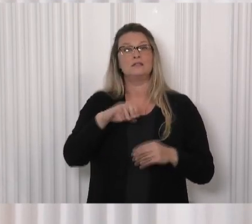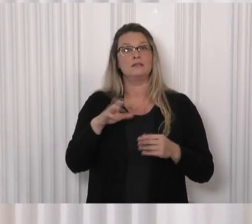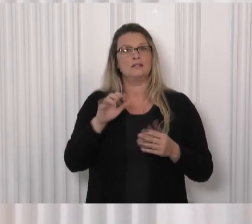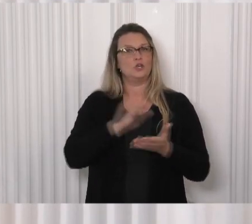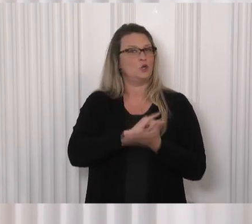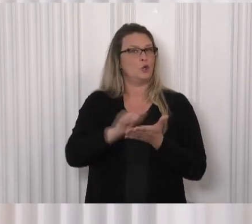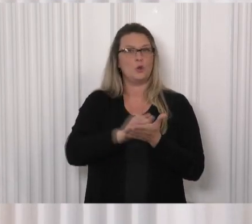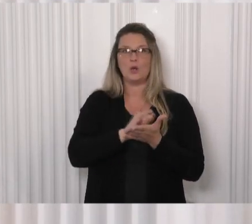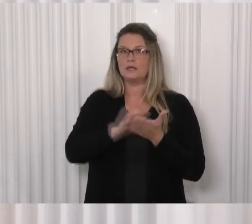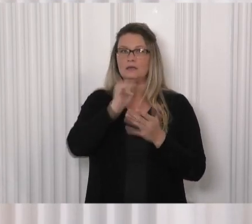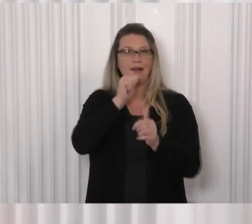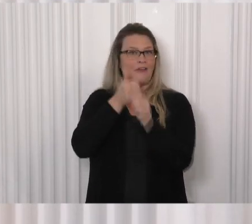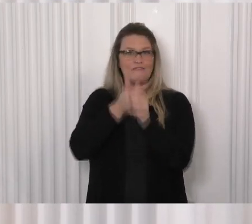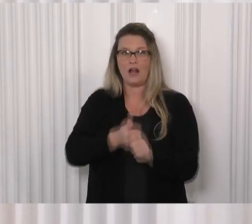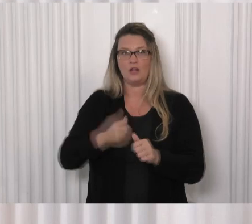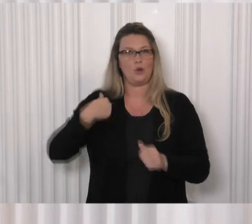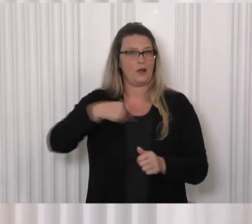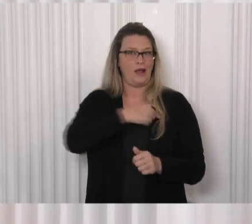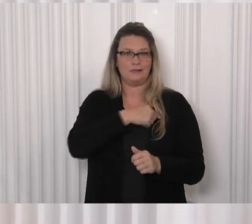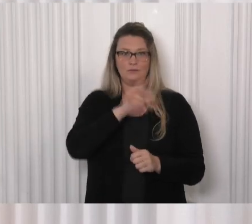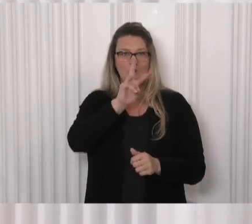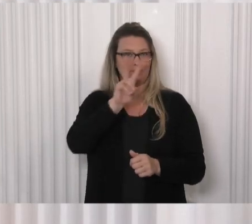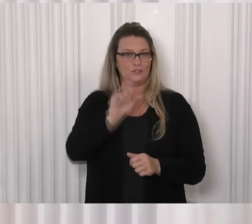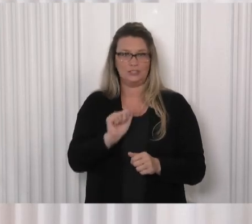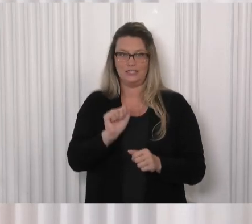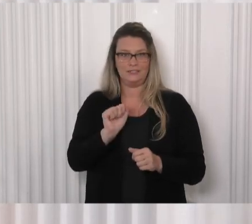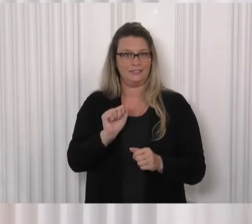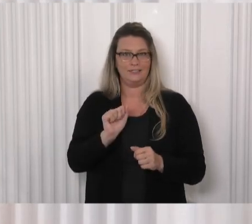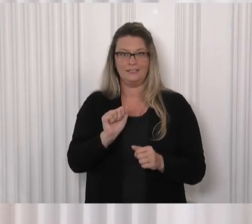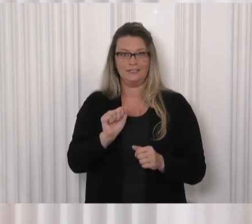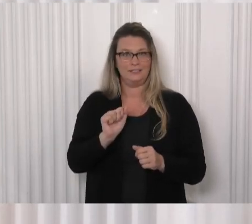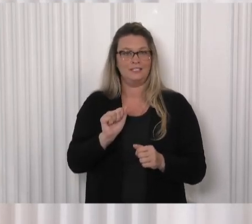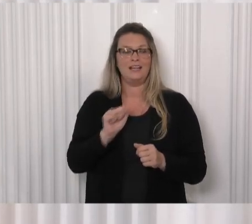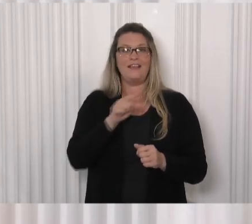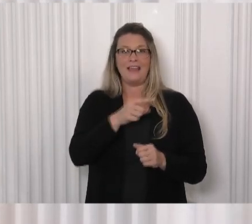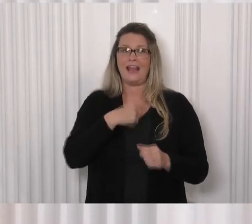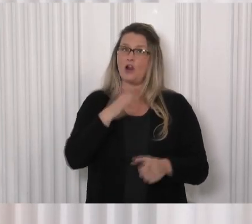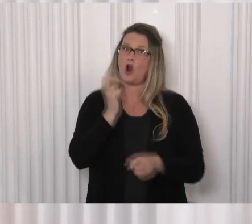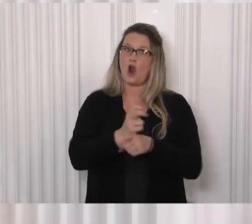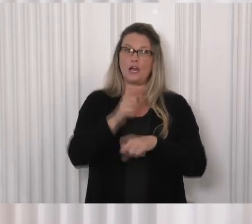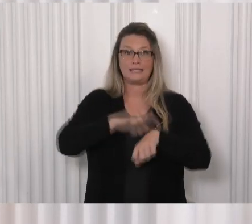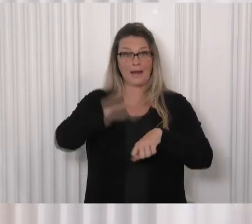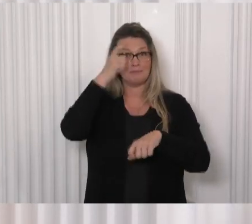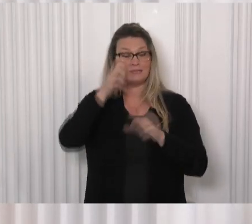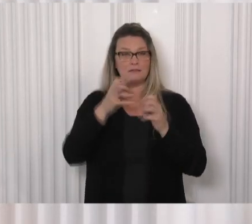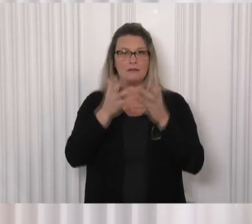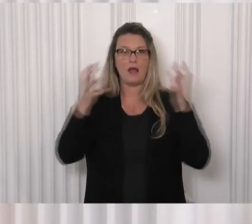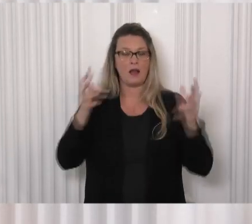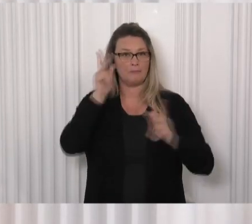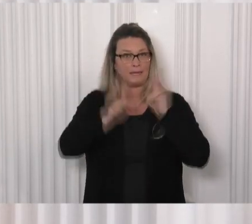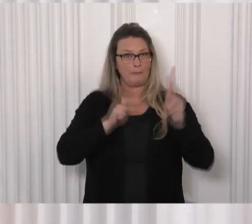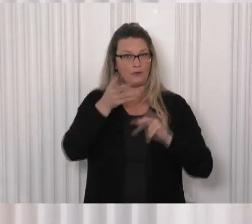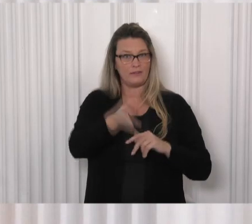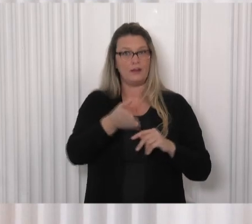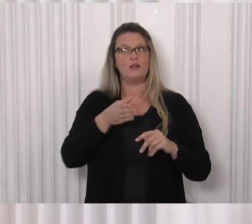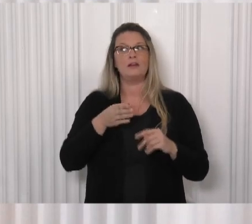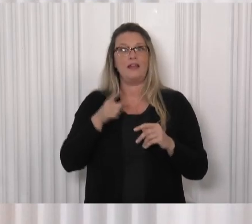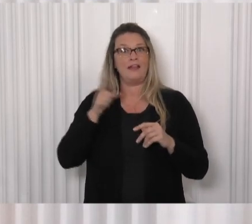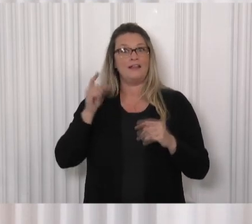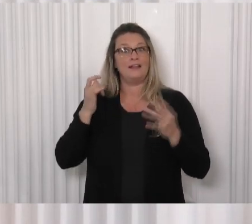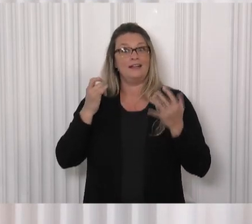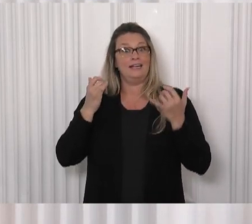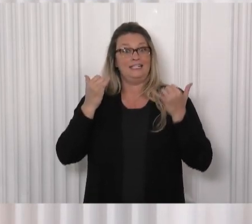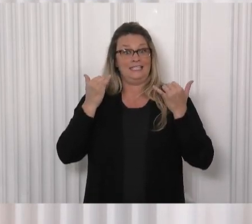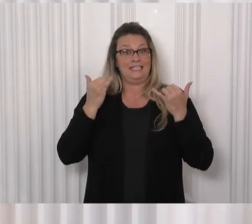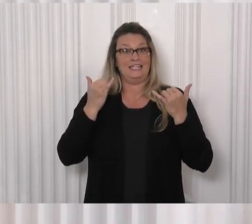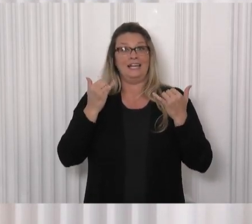we've done. They have a very difficult situation with all the people, but they didn't do the things that we did. And they prepared, and